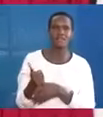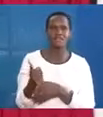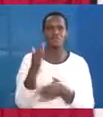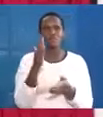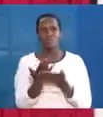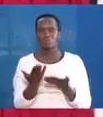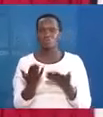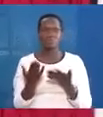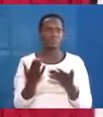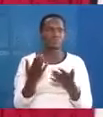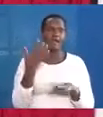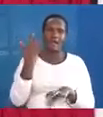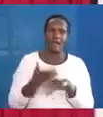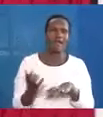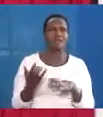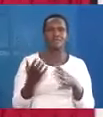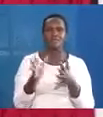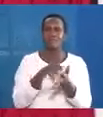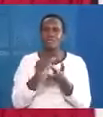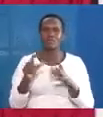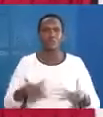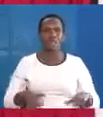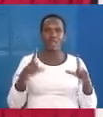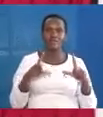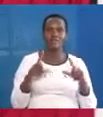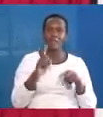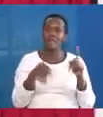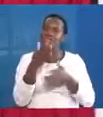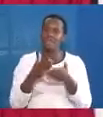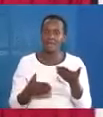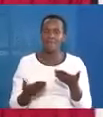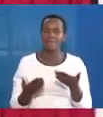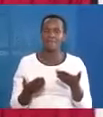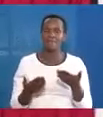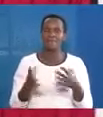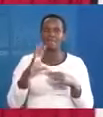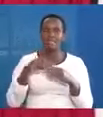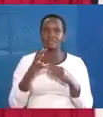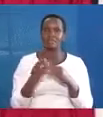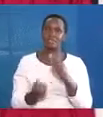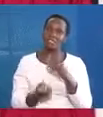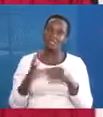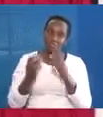devastating, as well as some that create hope.